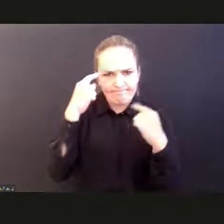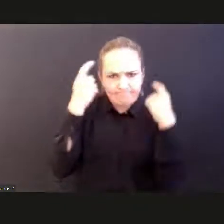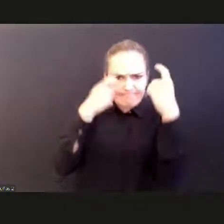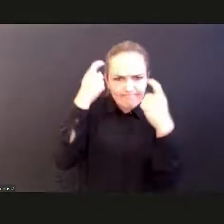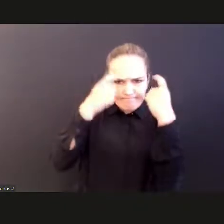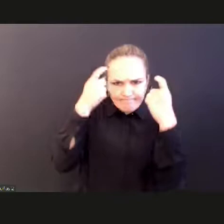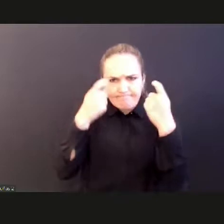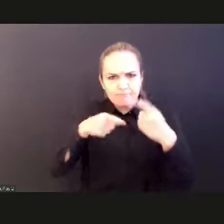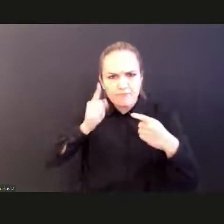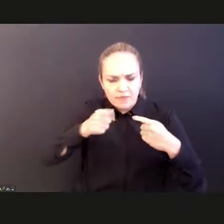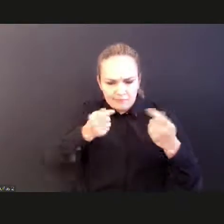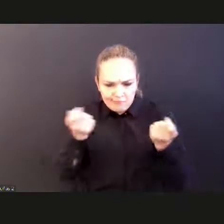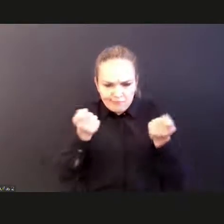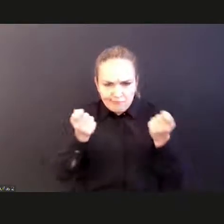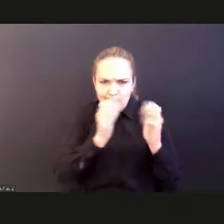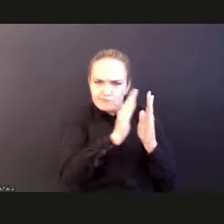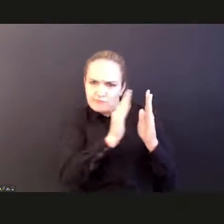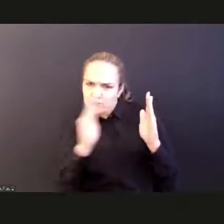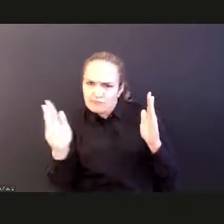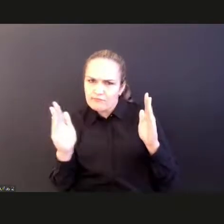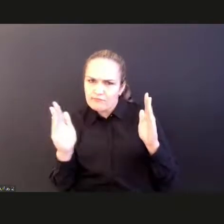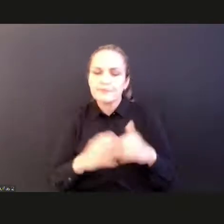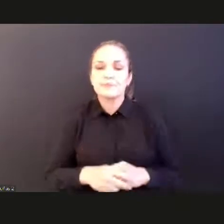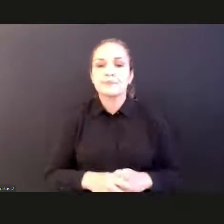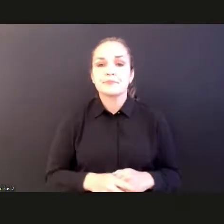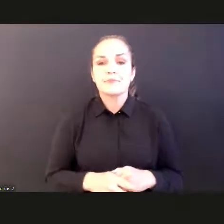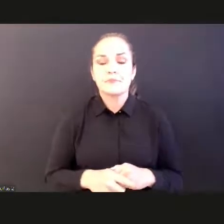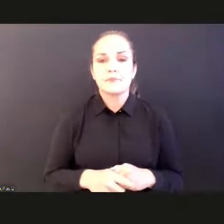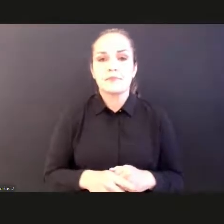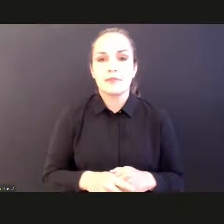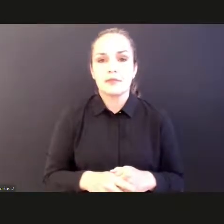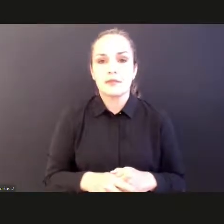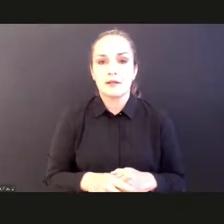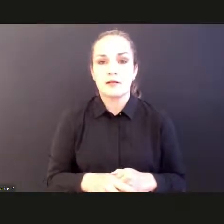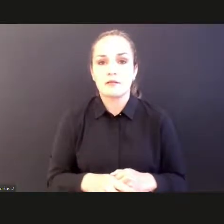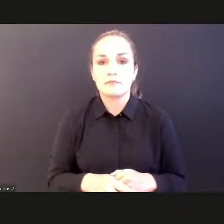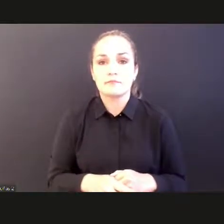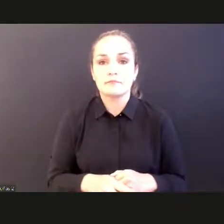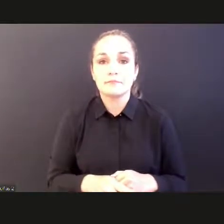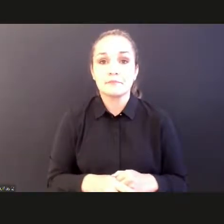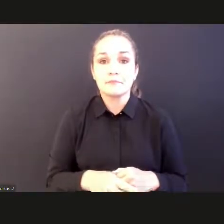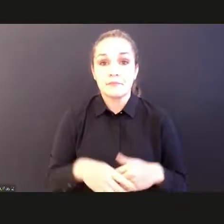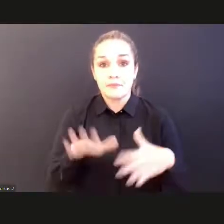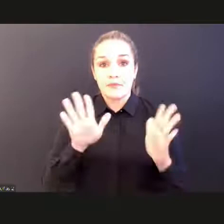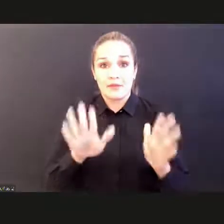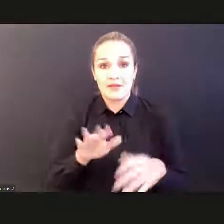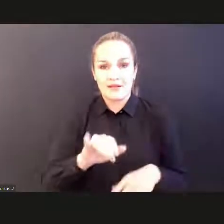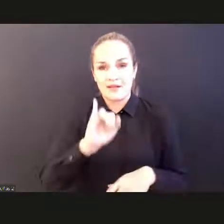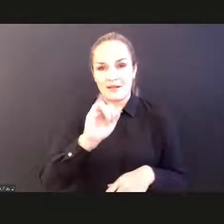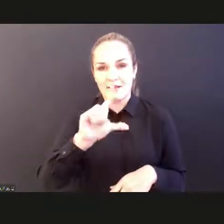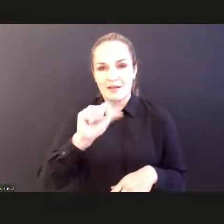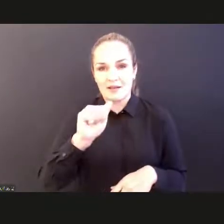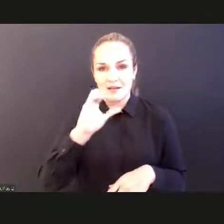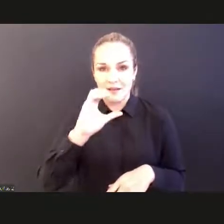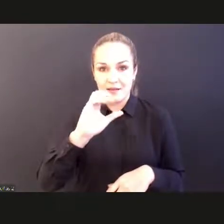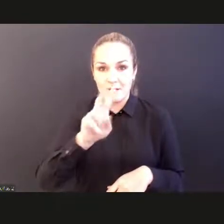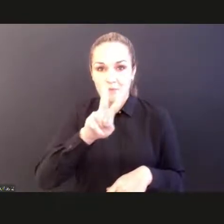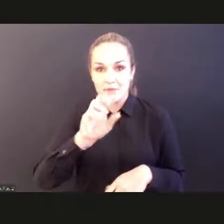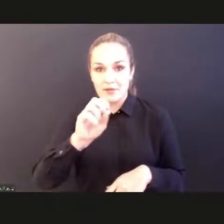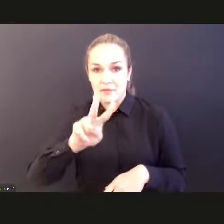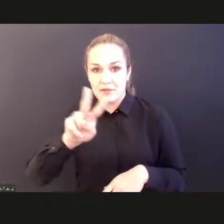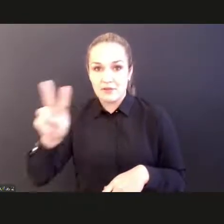under the ILAC 2022 agenda coordinated by